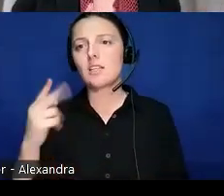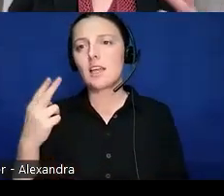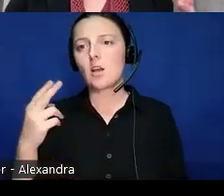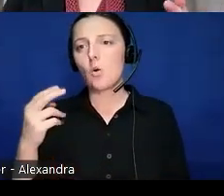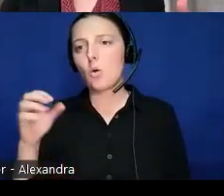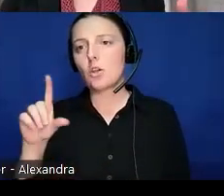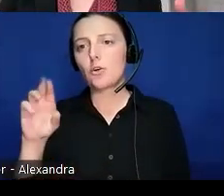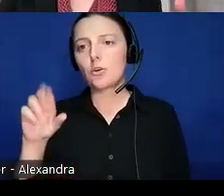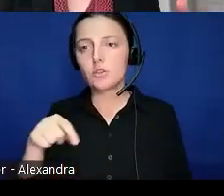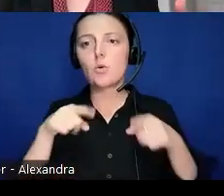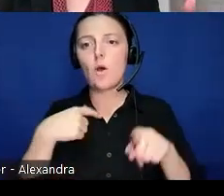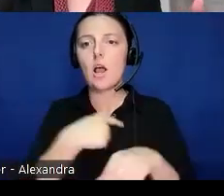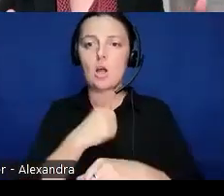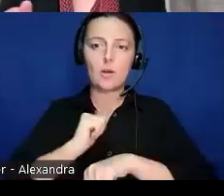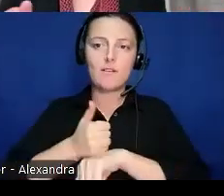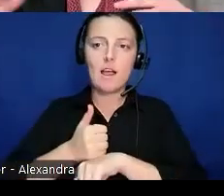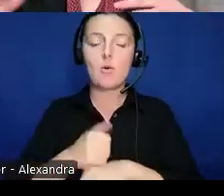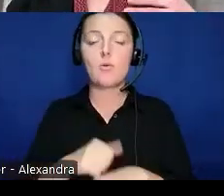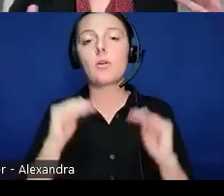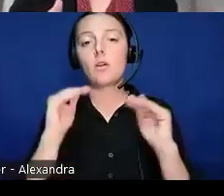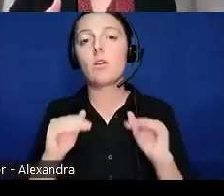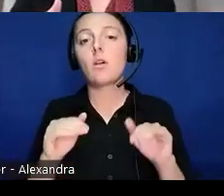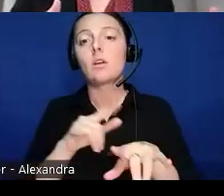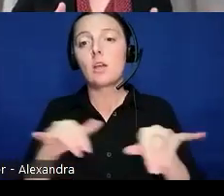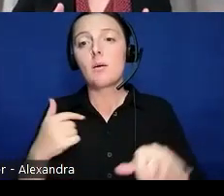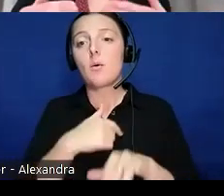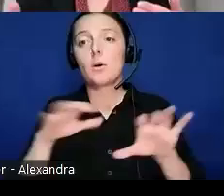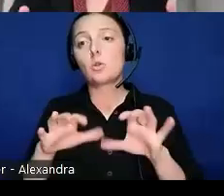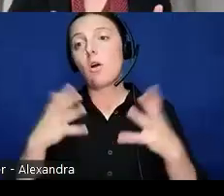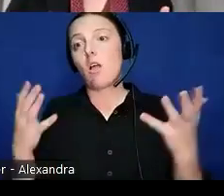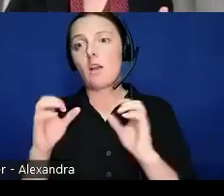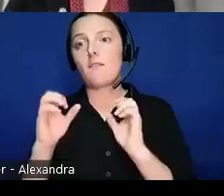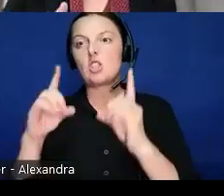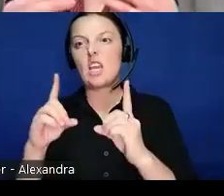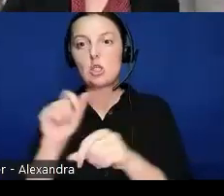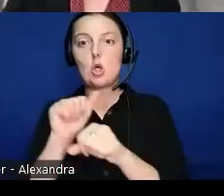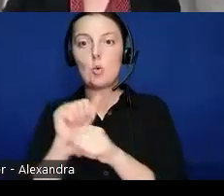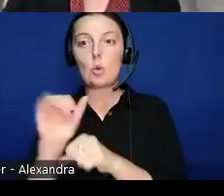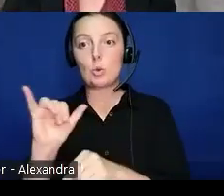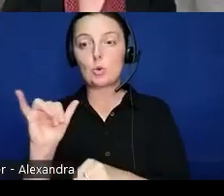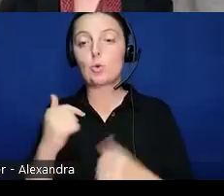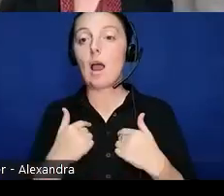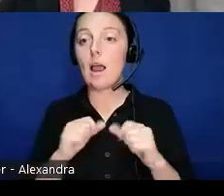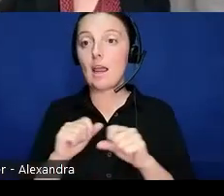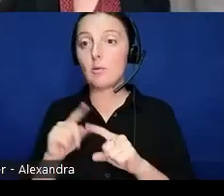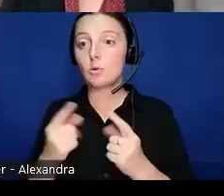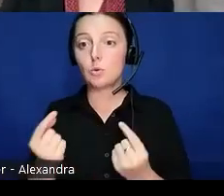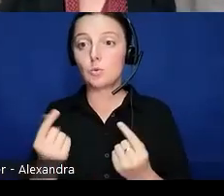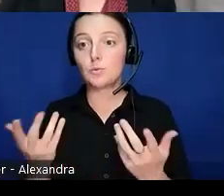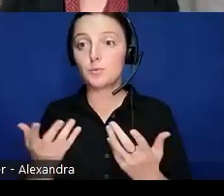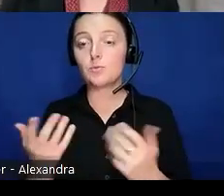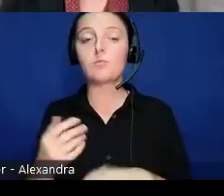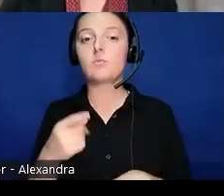Meanwhile, we were also doing a lot of educational work where I was able to do this officially